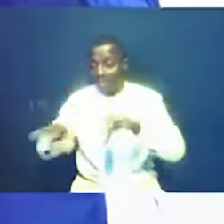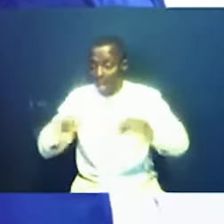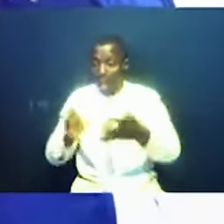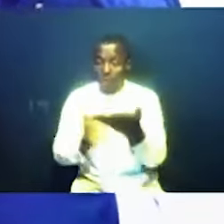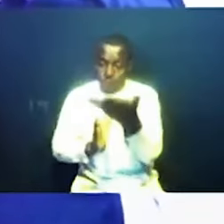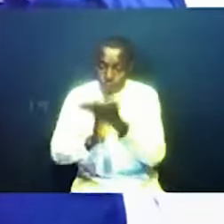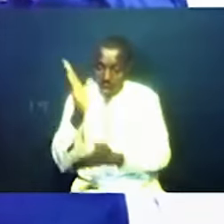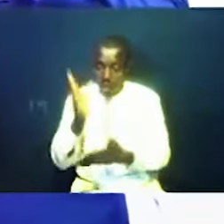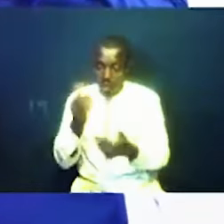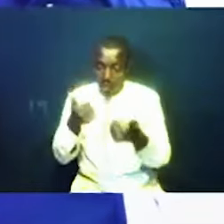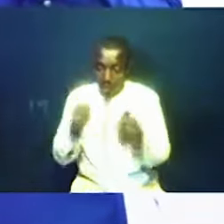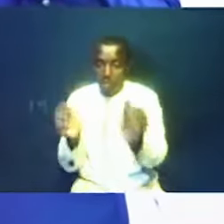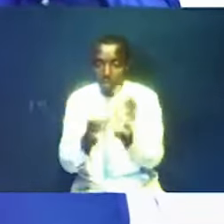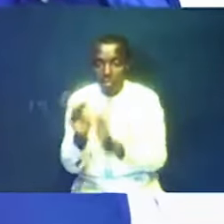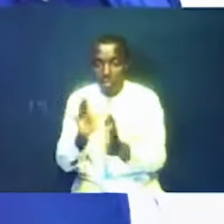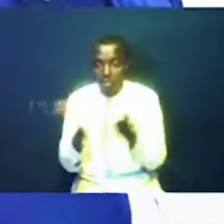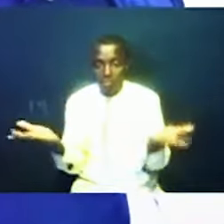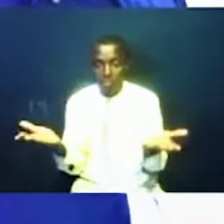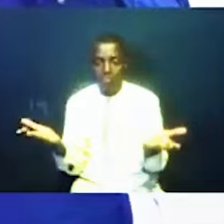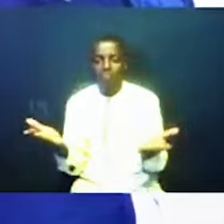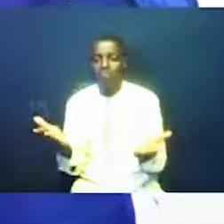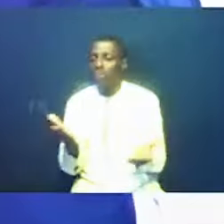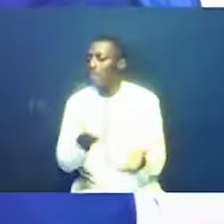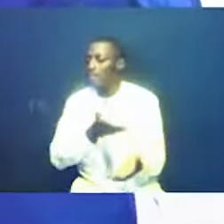is impossible that offenses should not